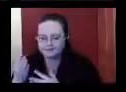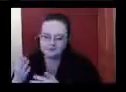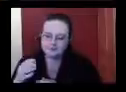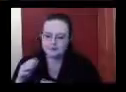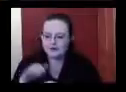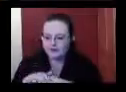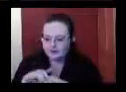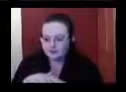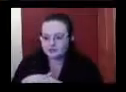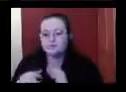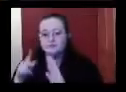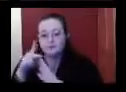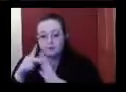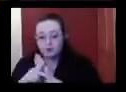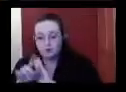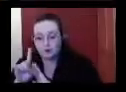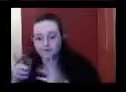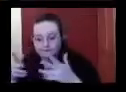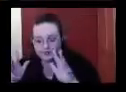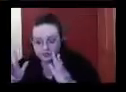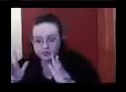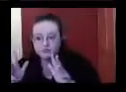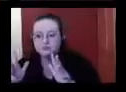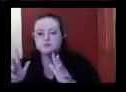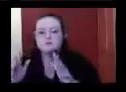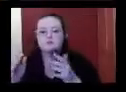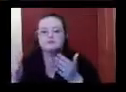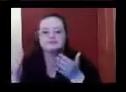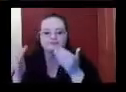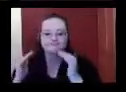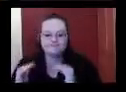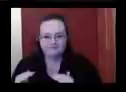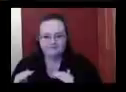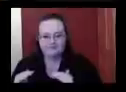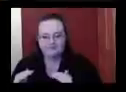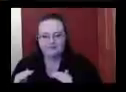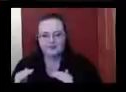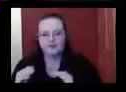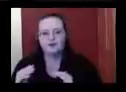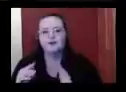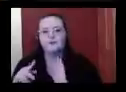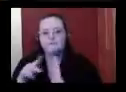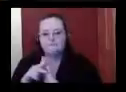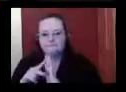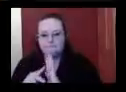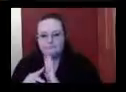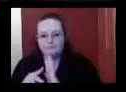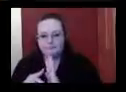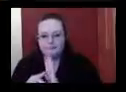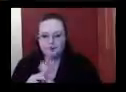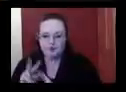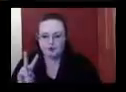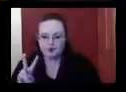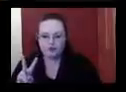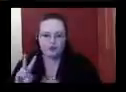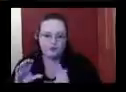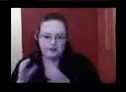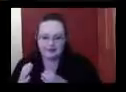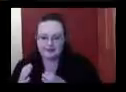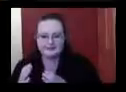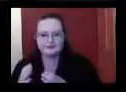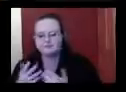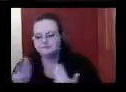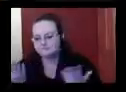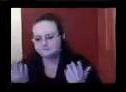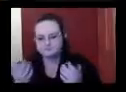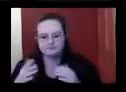So after period 1's completed, students will then go to their period 2 class. So again, that grade 9 student,